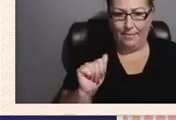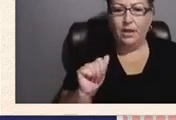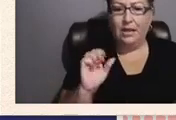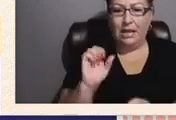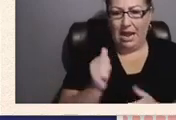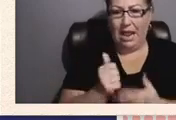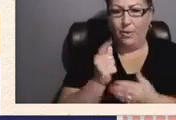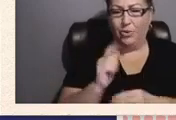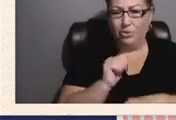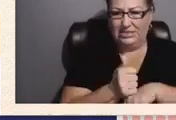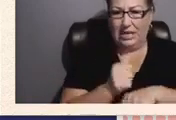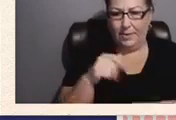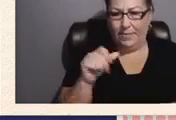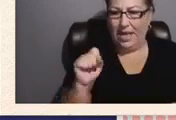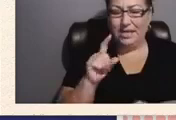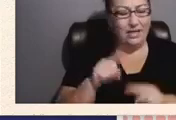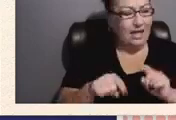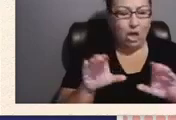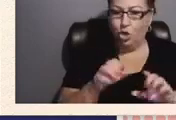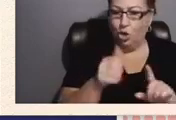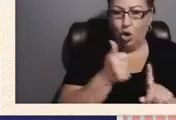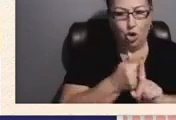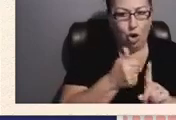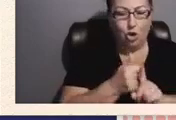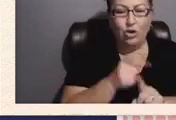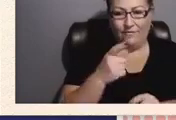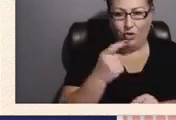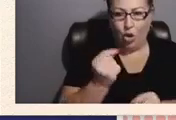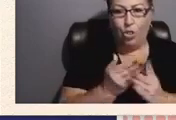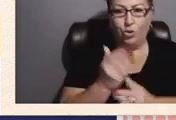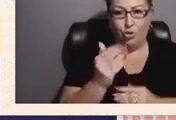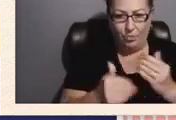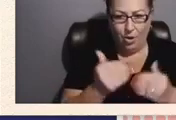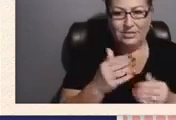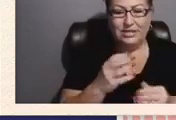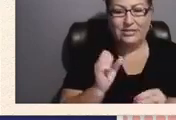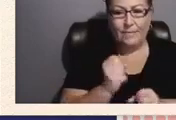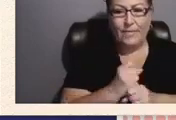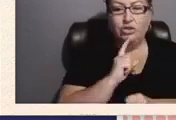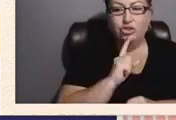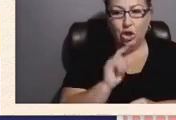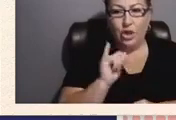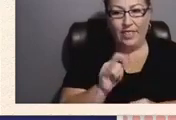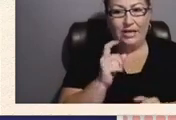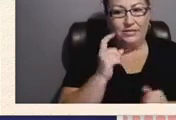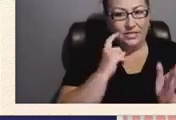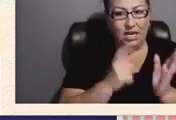own. You have to go through the process and make sure that it's acknowledged and